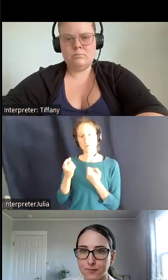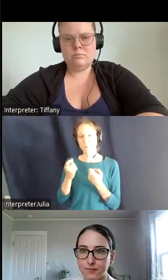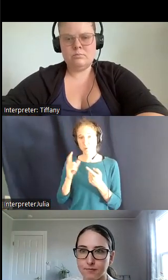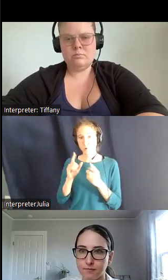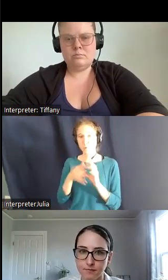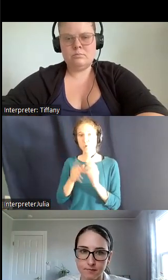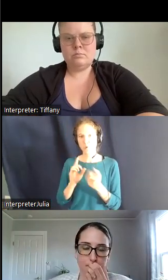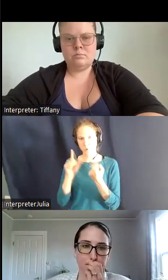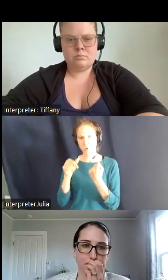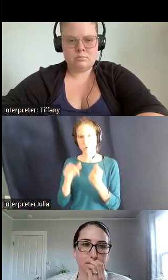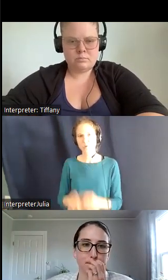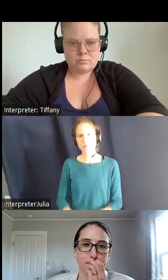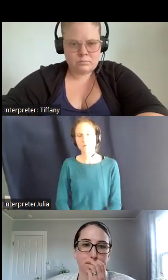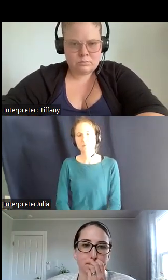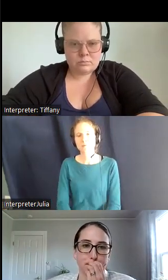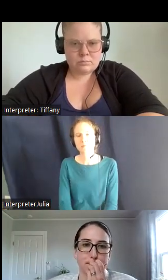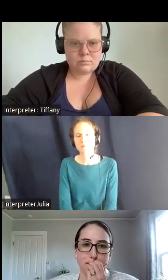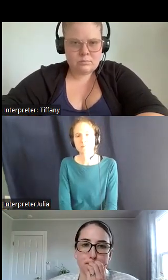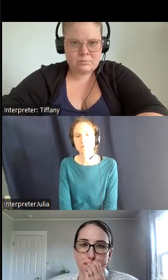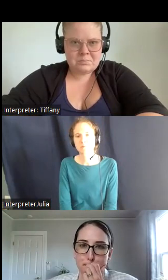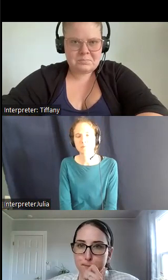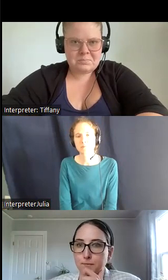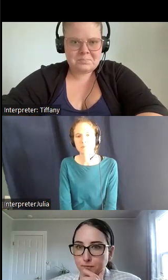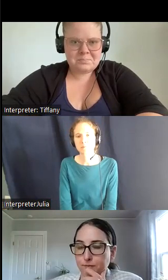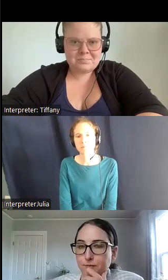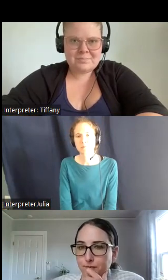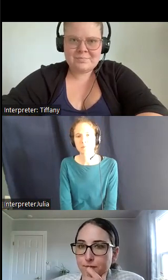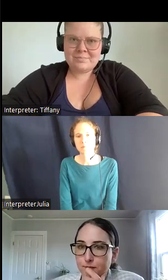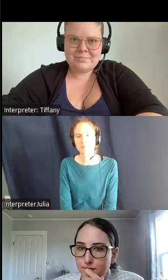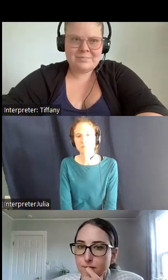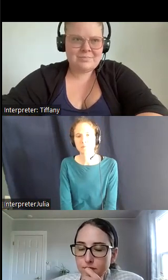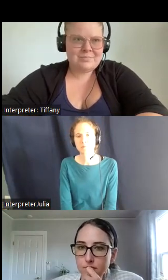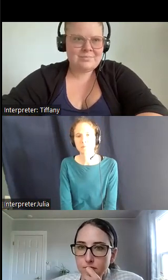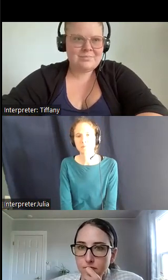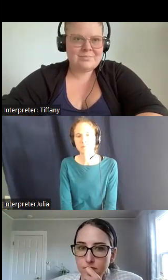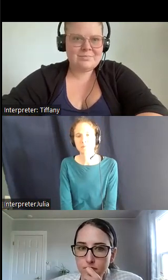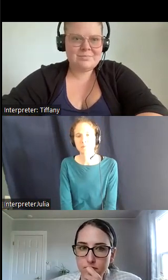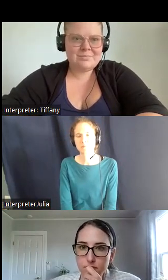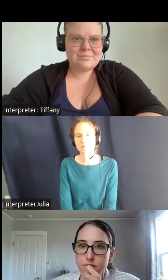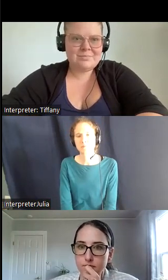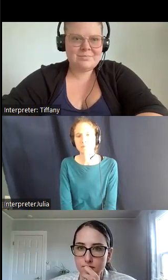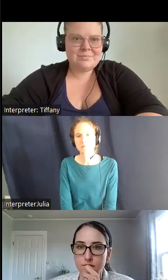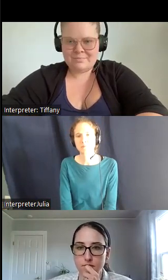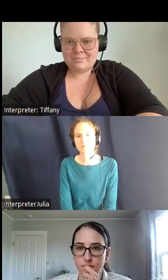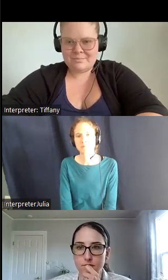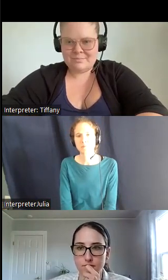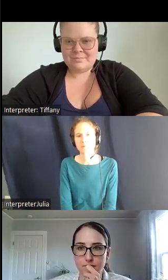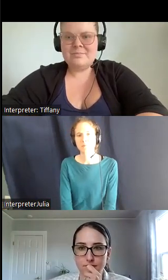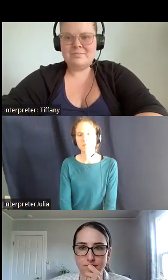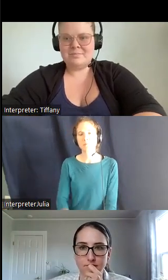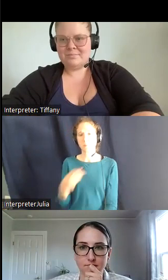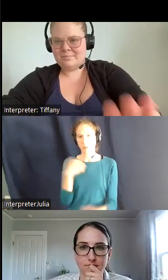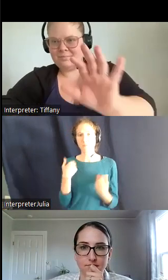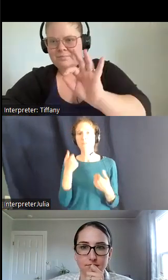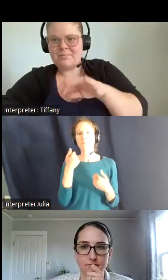So we do have a few questions, but not specific to the piece that you've been presenting. Would you like to hold